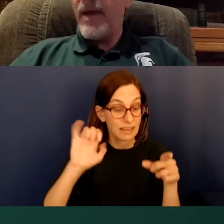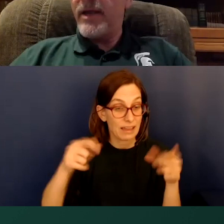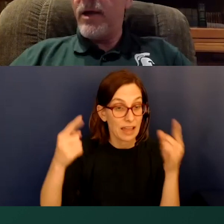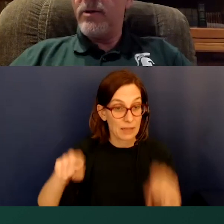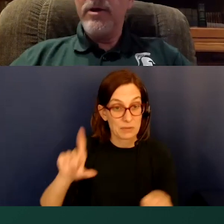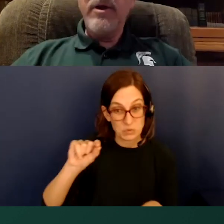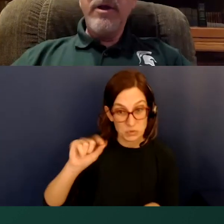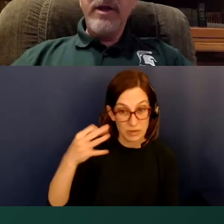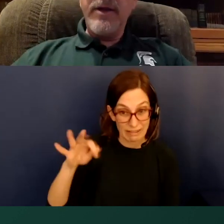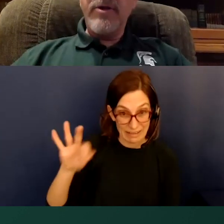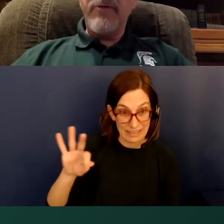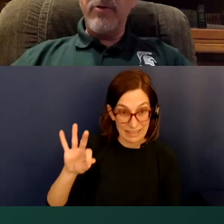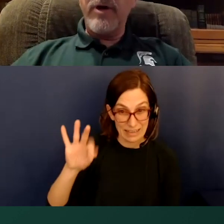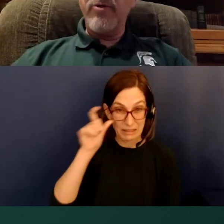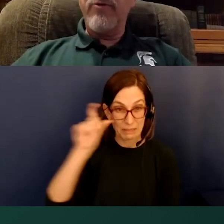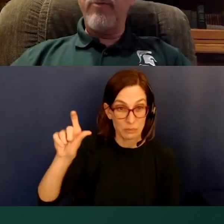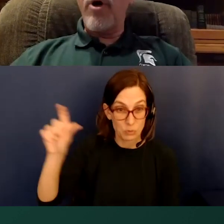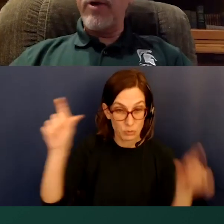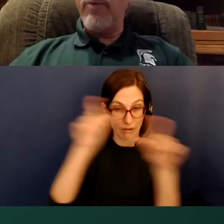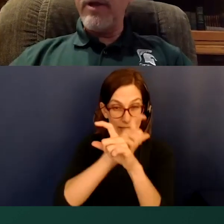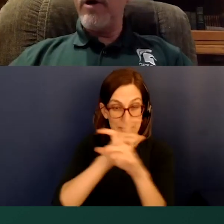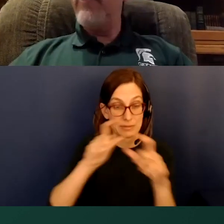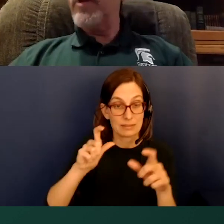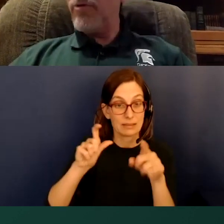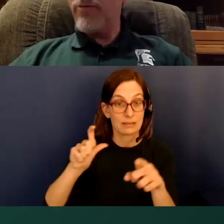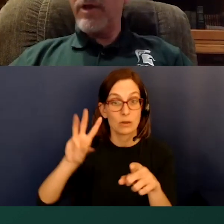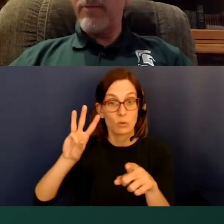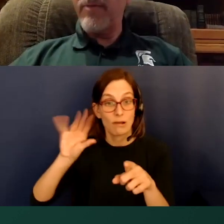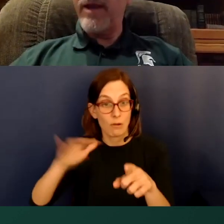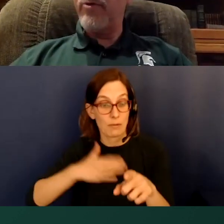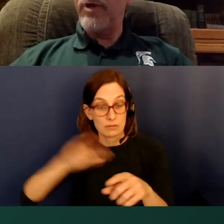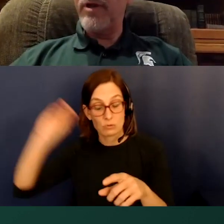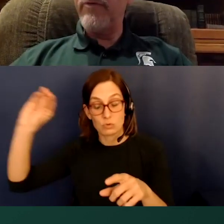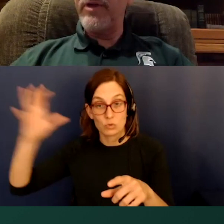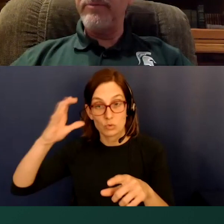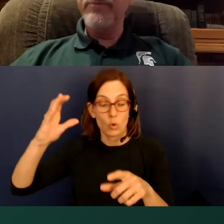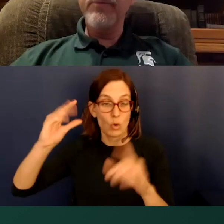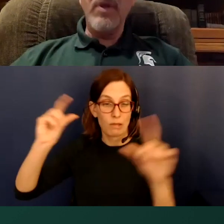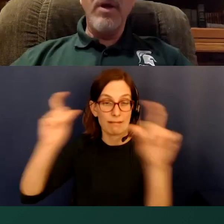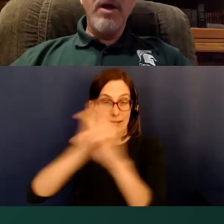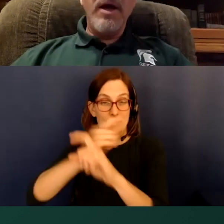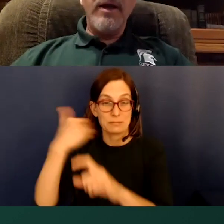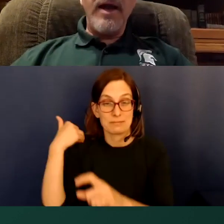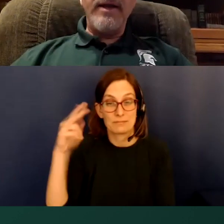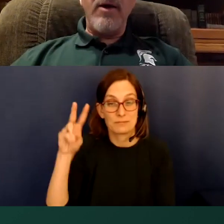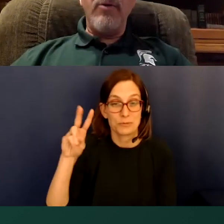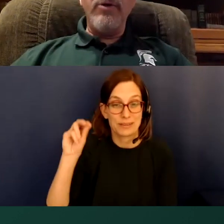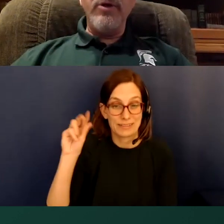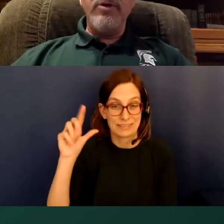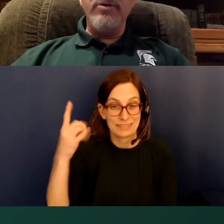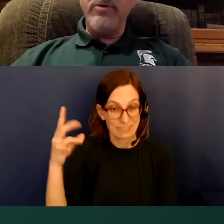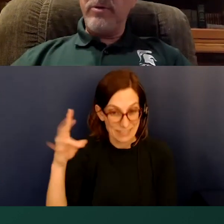from my backyard. Here's a photo I took from Wyoming of the solar eclipse back in 2017.